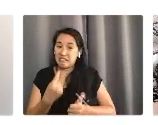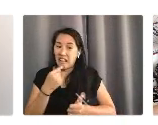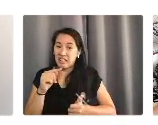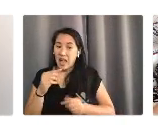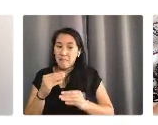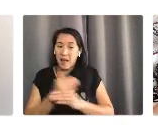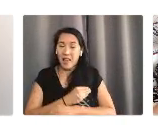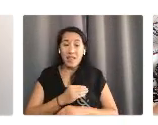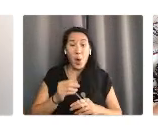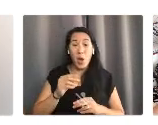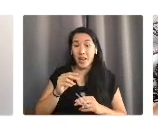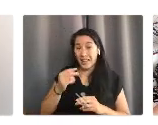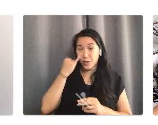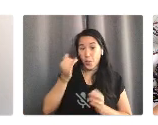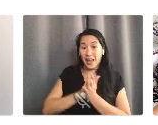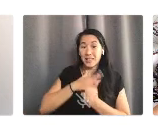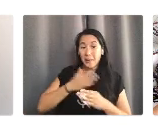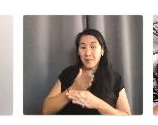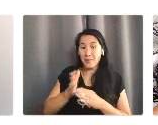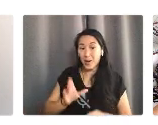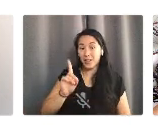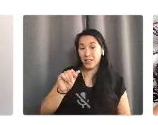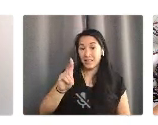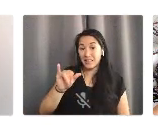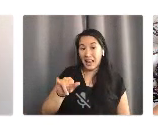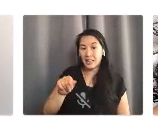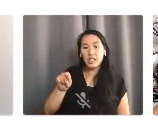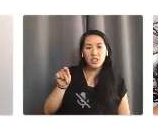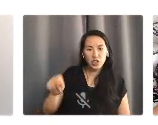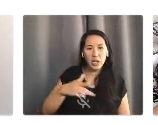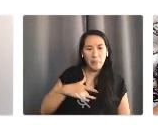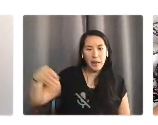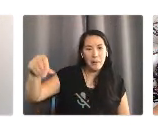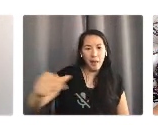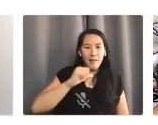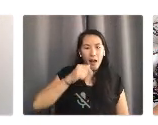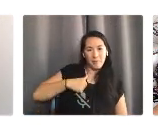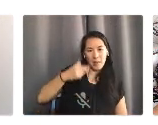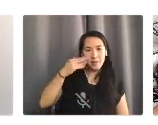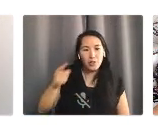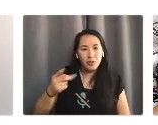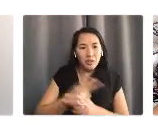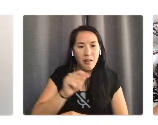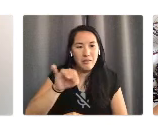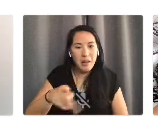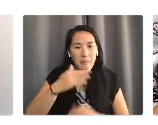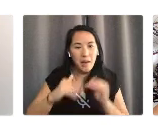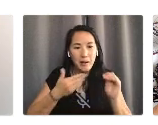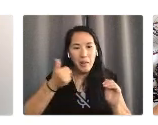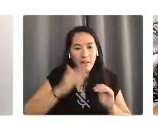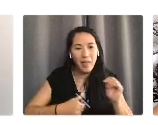pays the check, she does, because I cannot calculate tips for the life of me. But all that being said, this is an example of an implicit